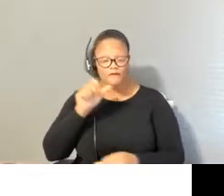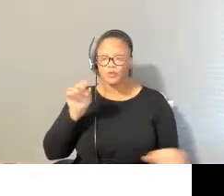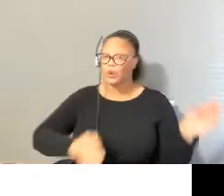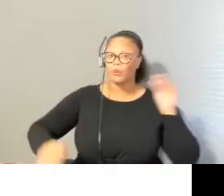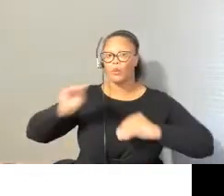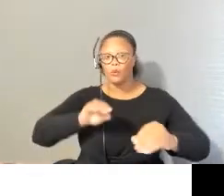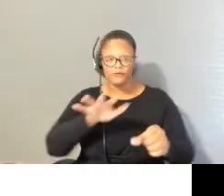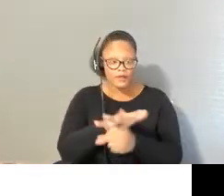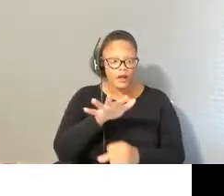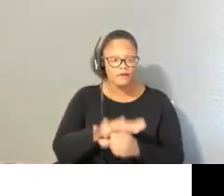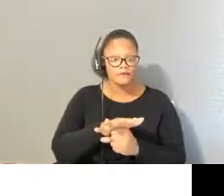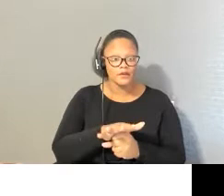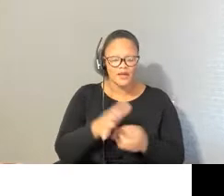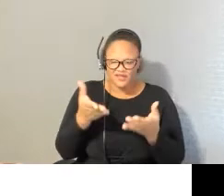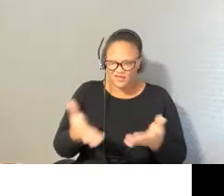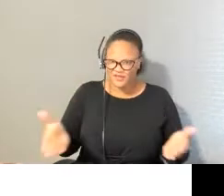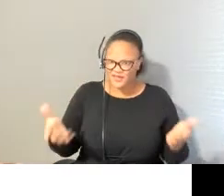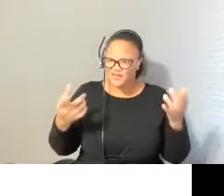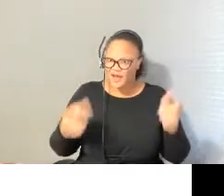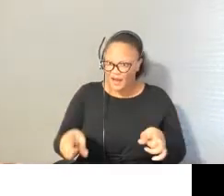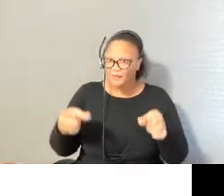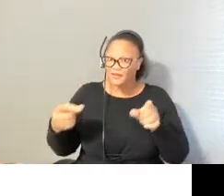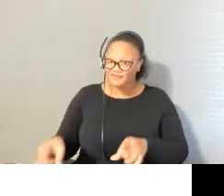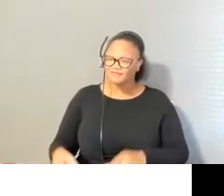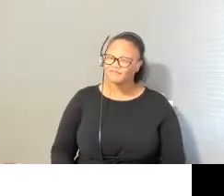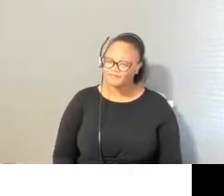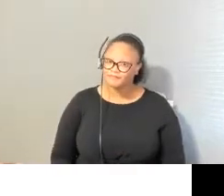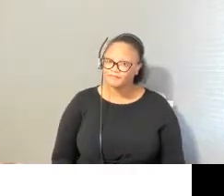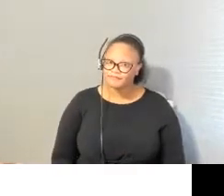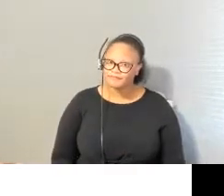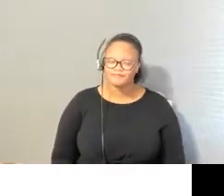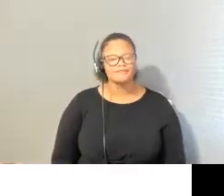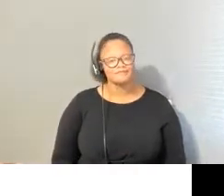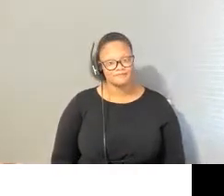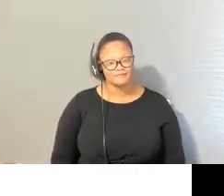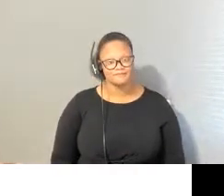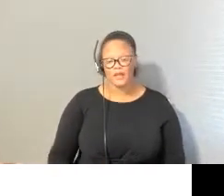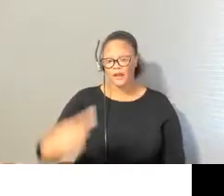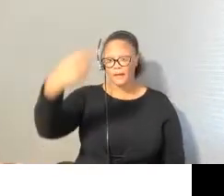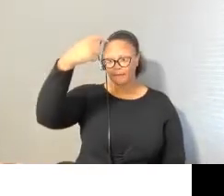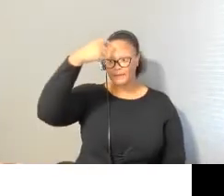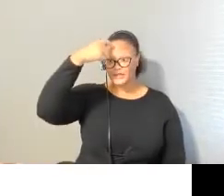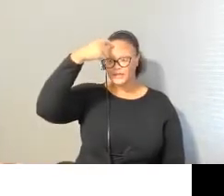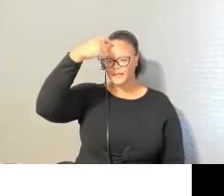enough, things happen to it. Okay? Mentally,